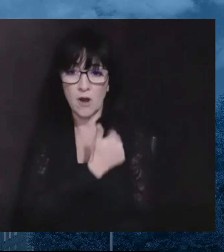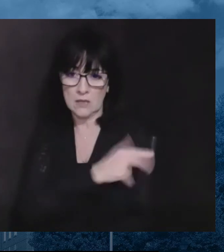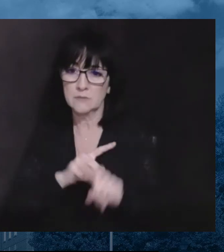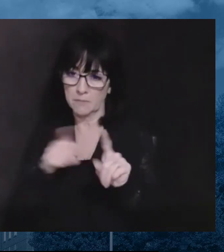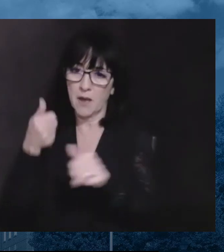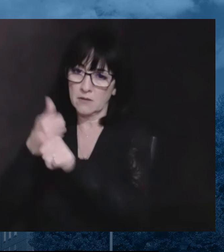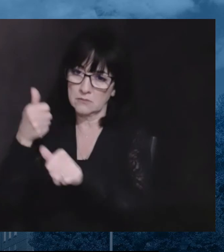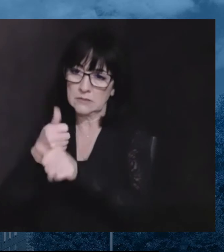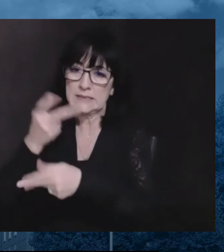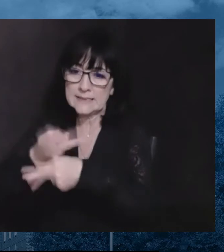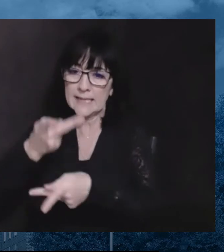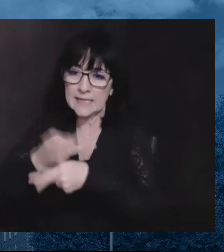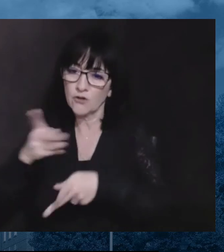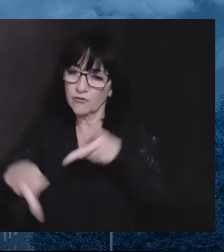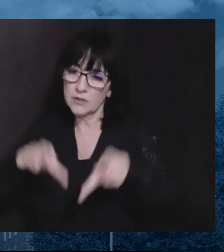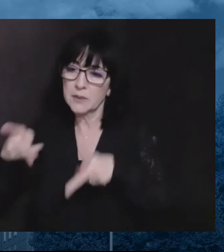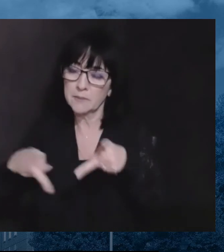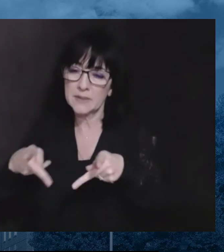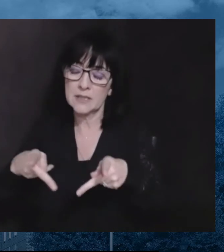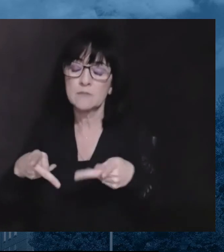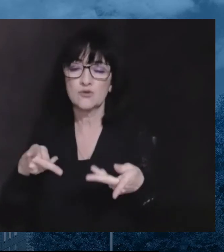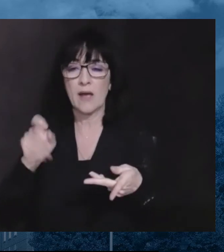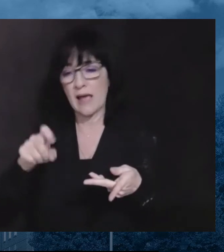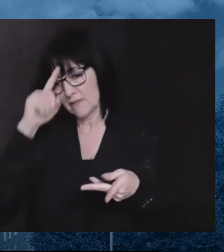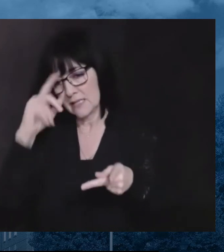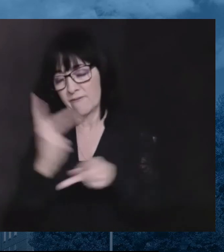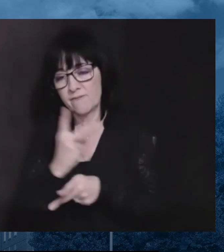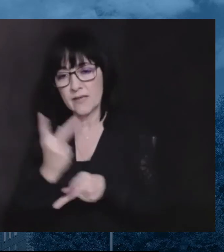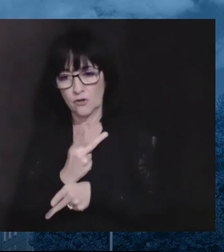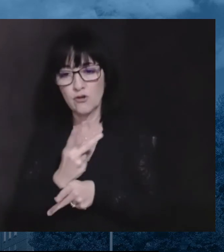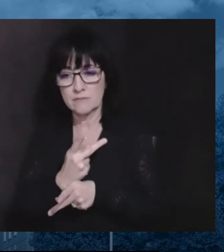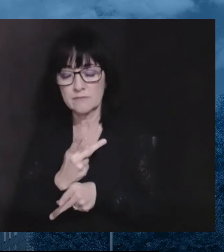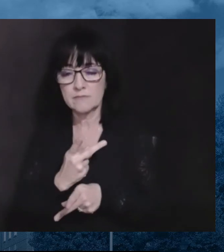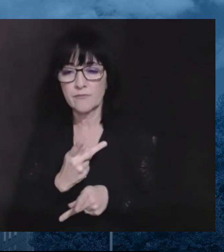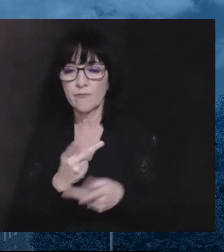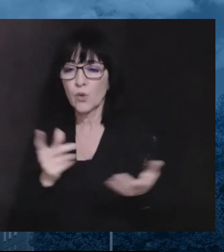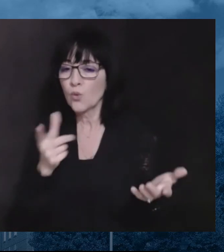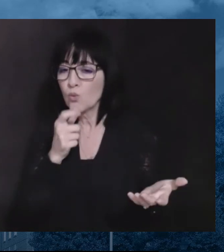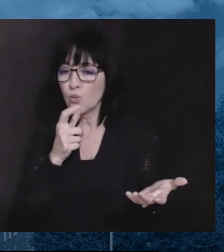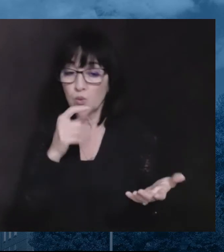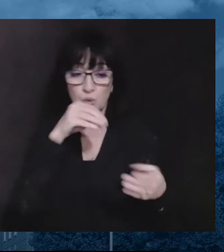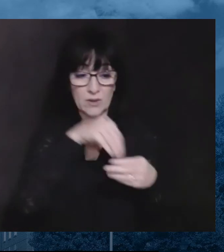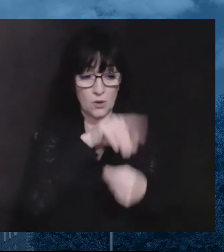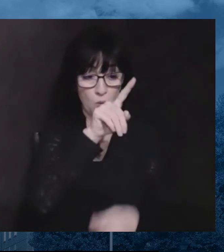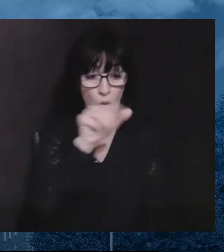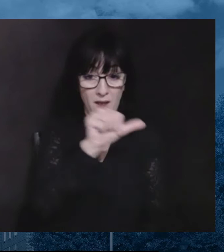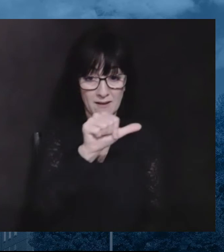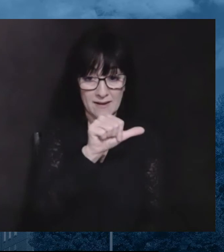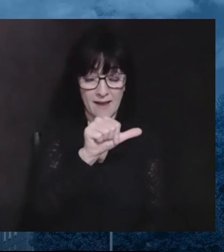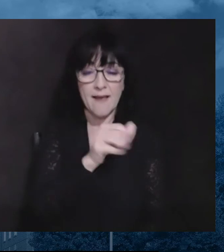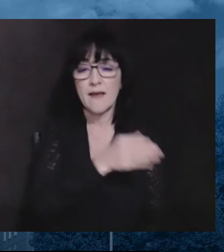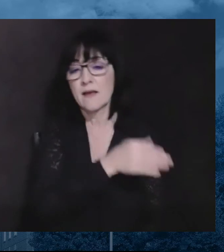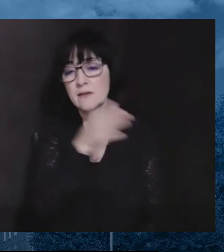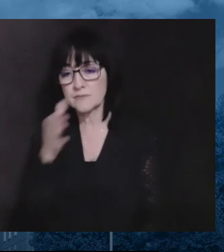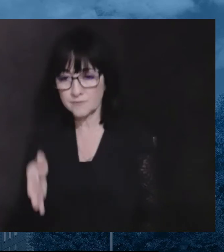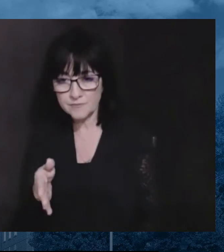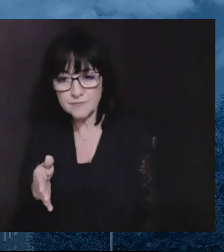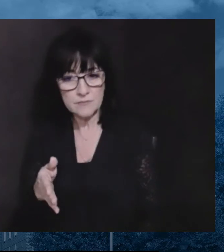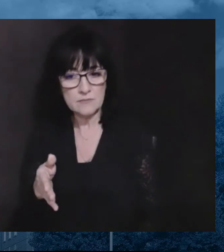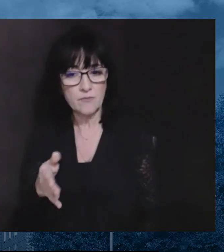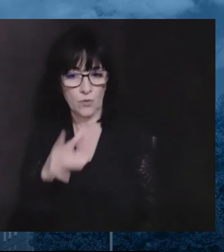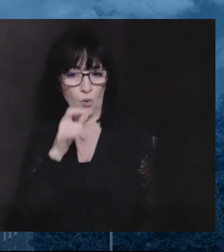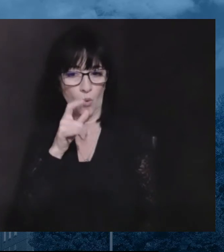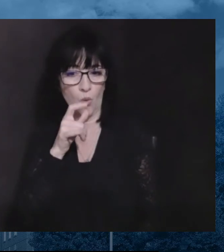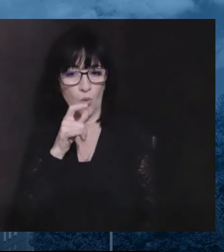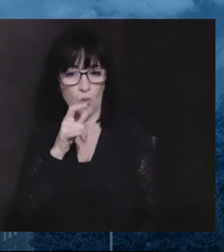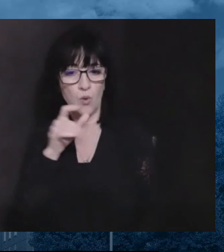do anticipate that a number of folks in 1A and our future phases will get their vaccination in at these events,